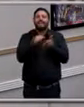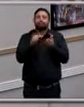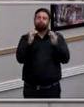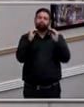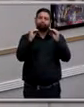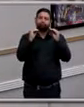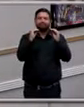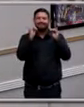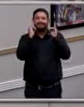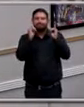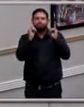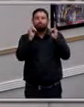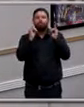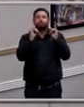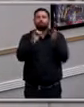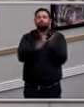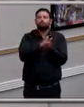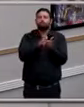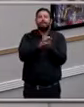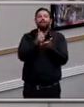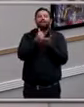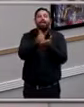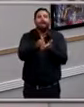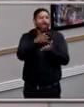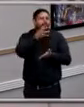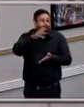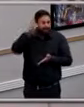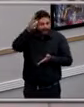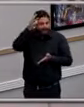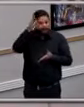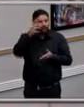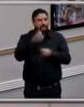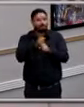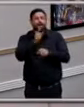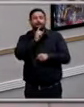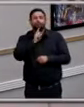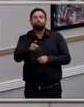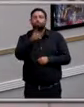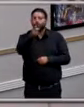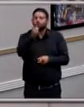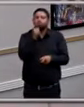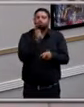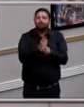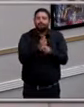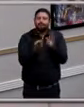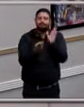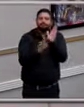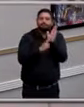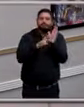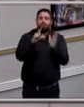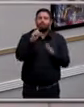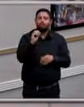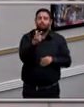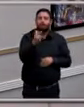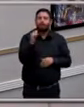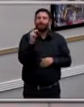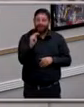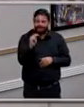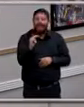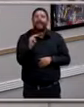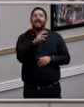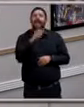with nice infographics to help parents ensure that they're correctly logging in and viewing their child's